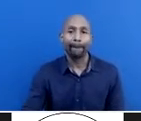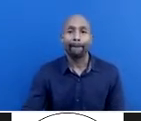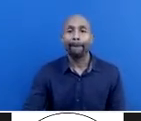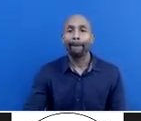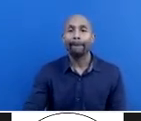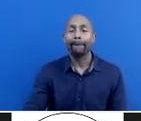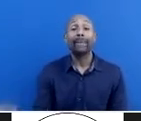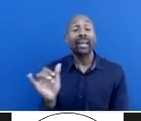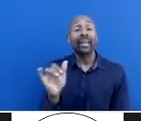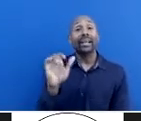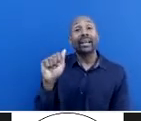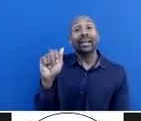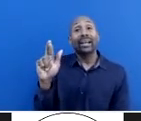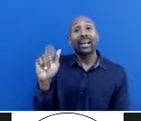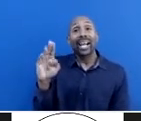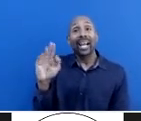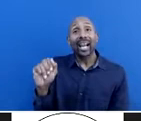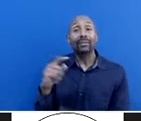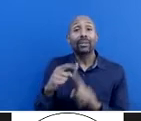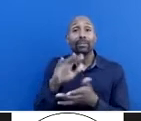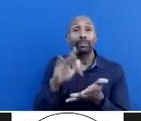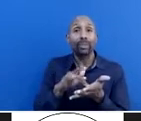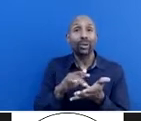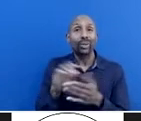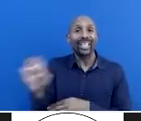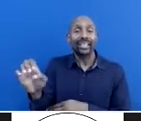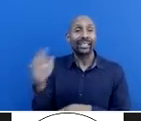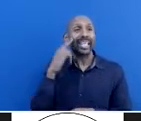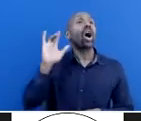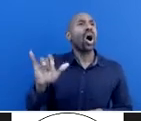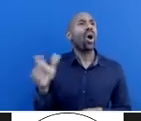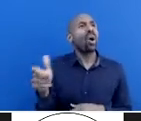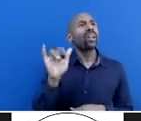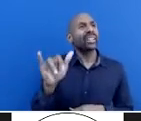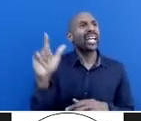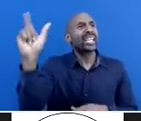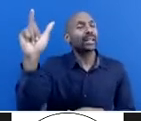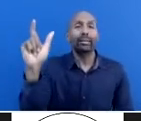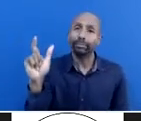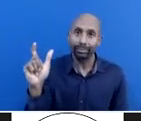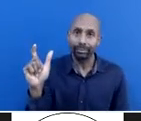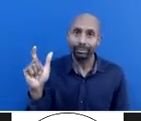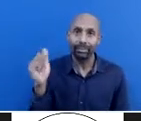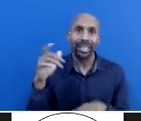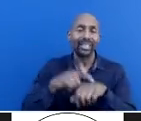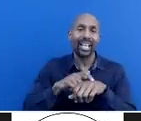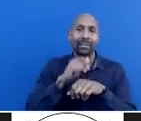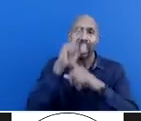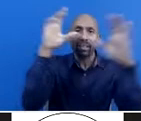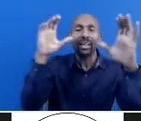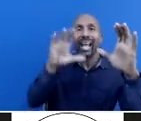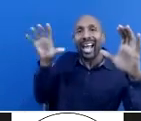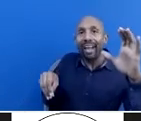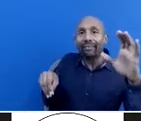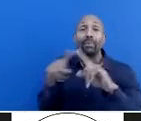East when we think about Islam. We don't think about Africa. But there are more than 350 million Muslims in